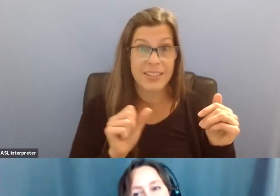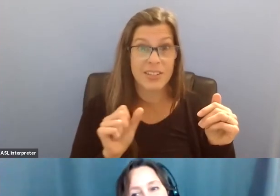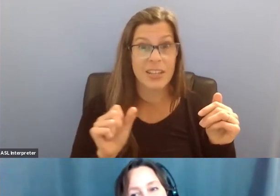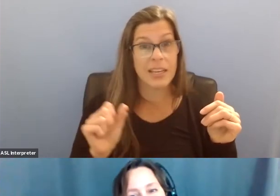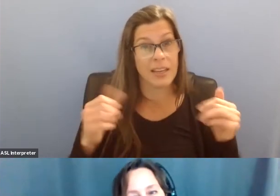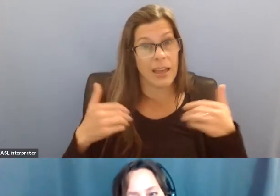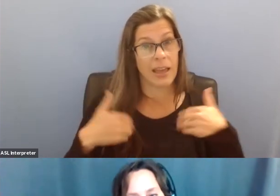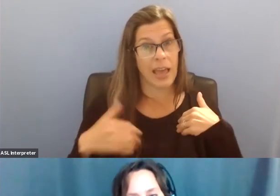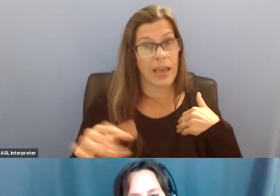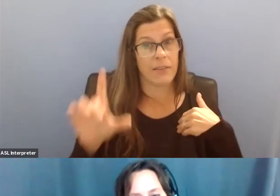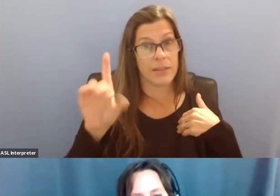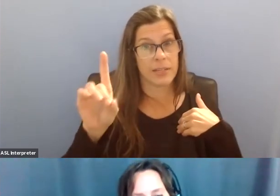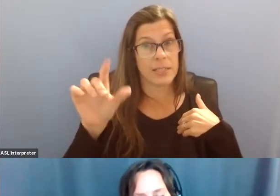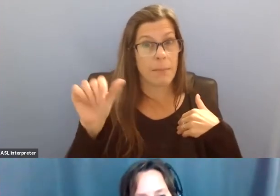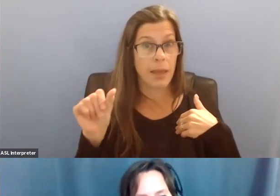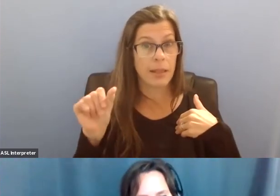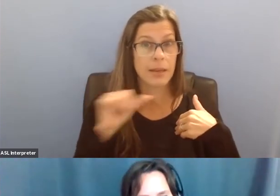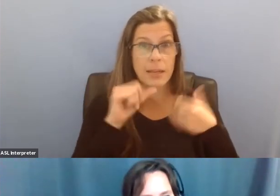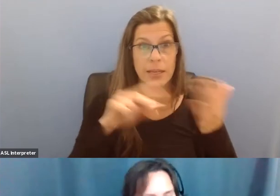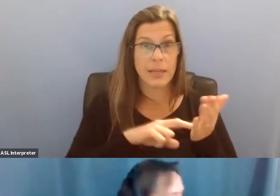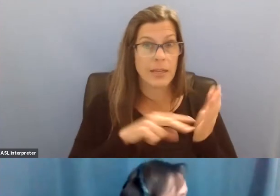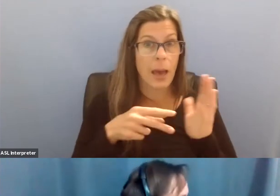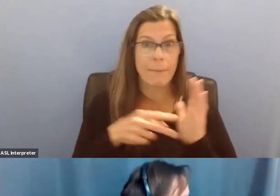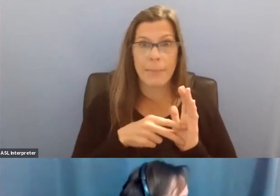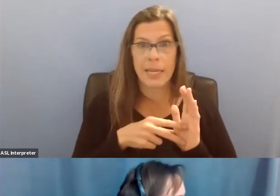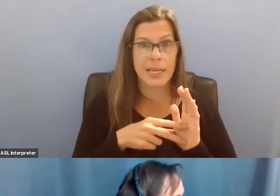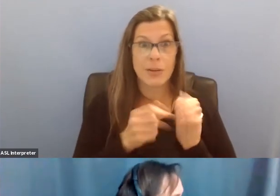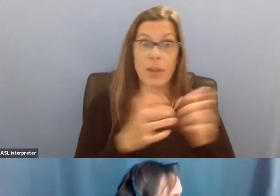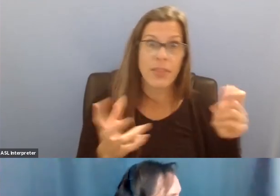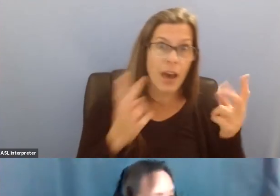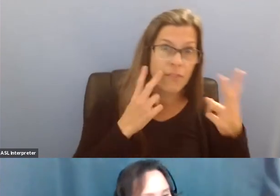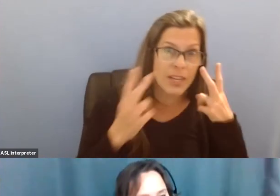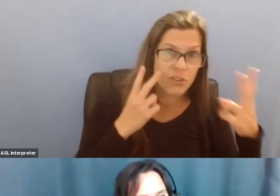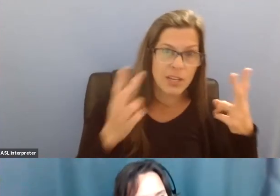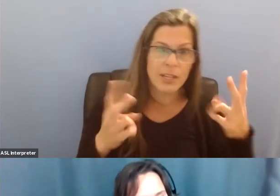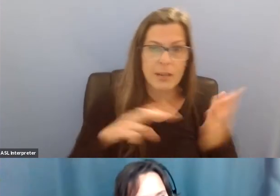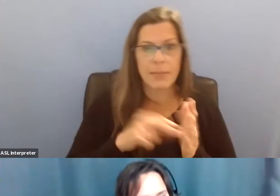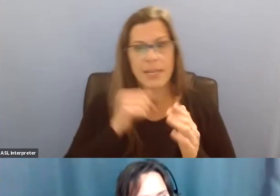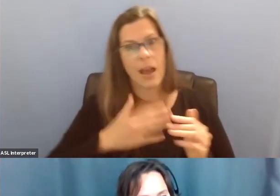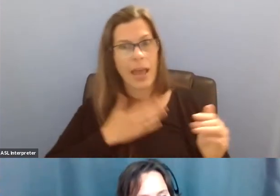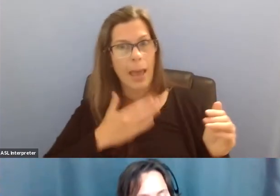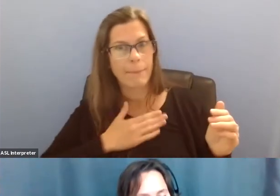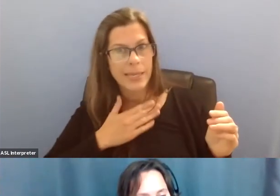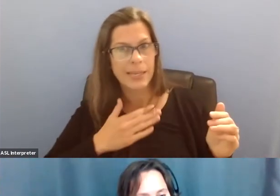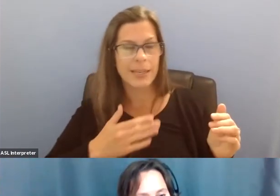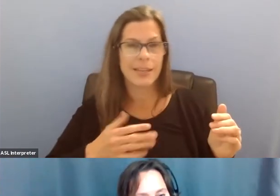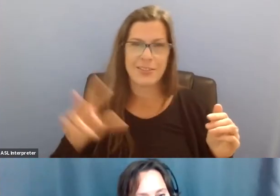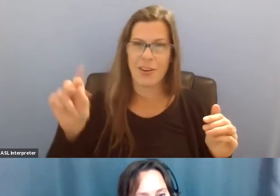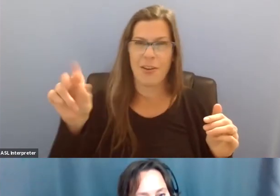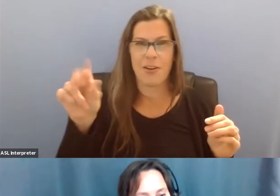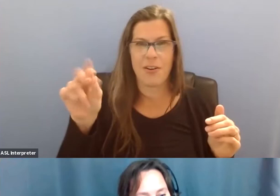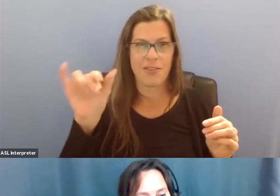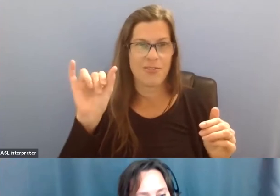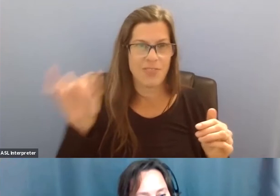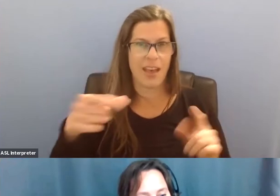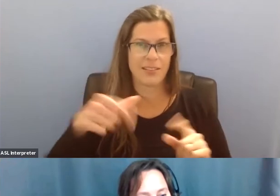defines the degree of happiness and fulfillment that a person can find in their life. That comes